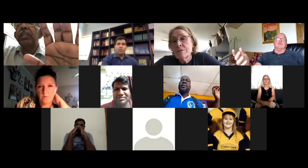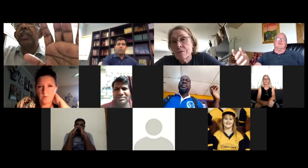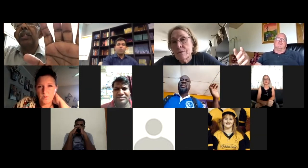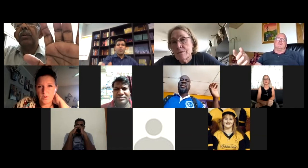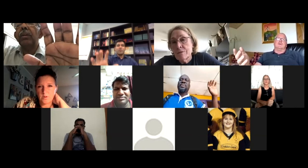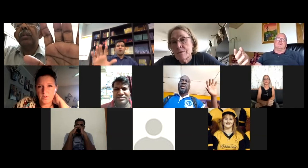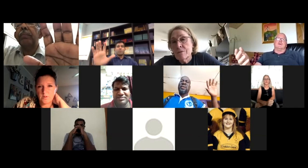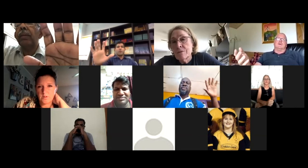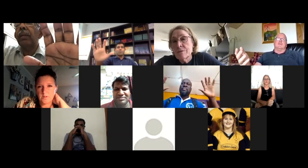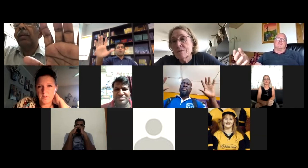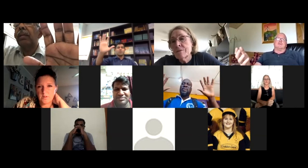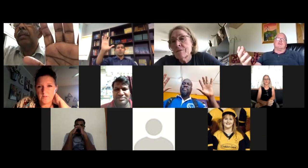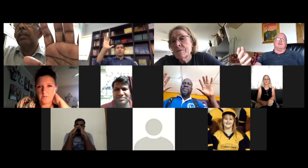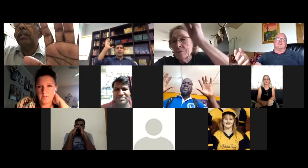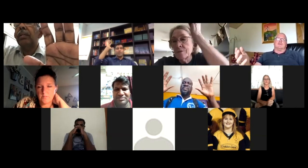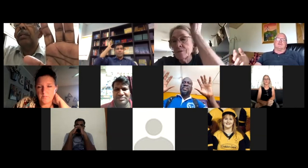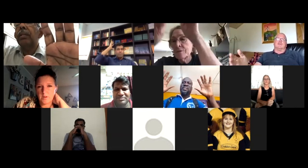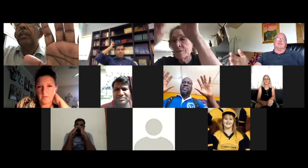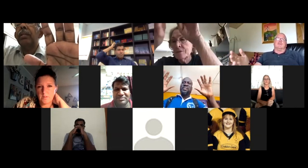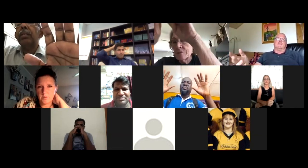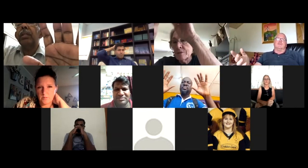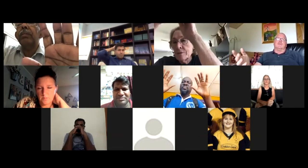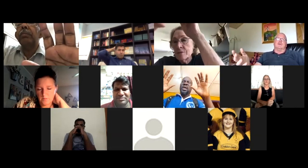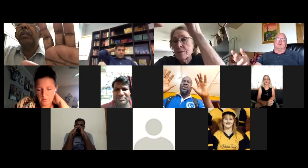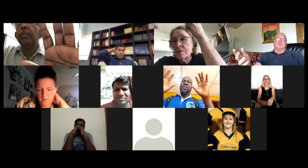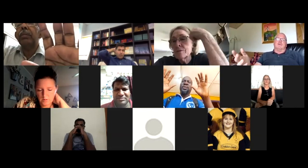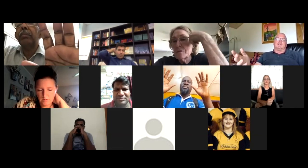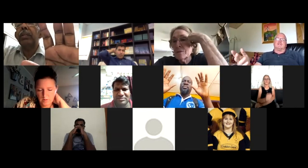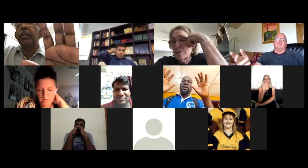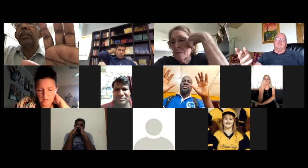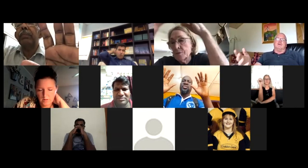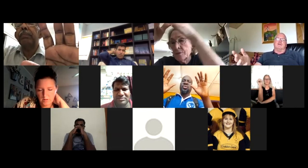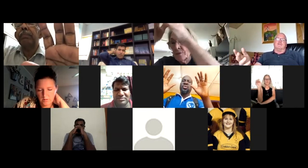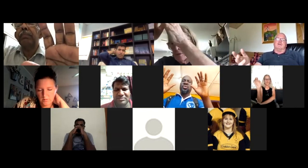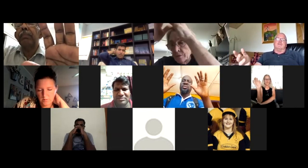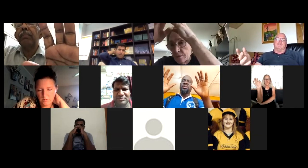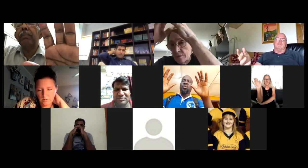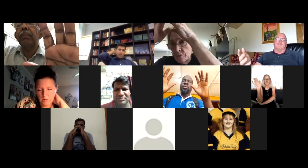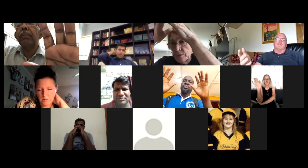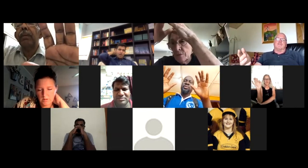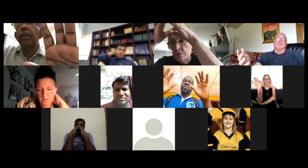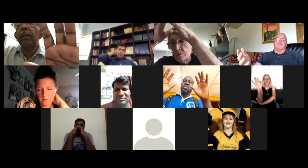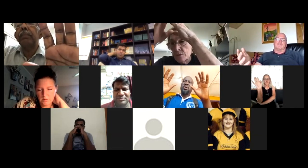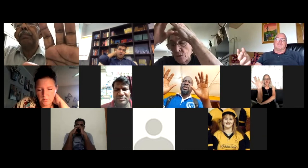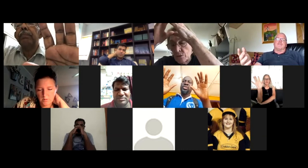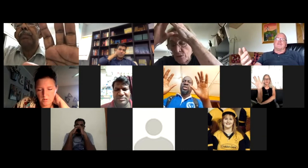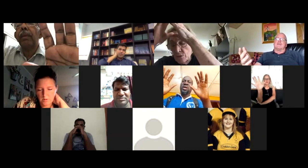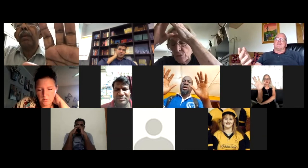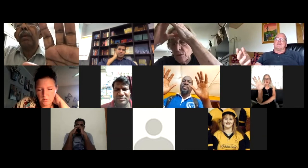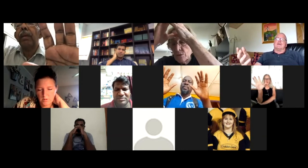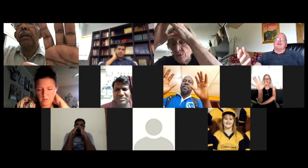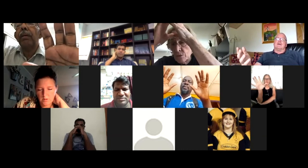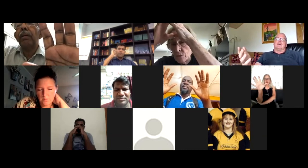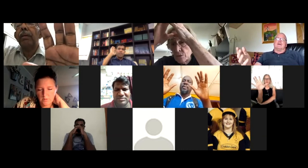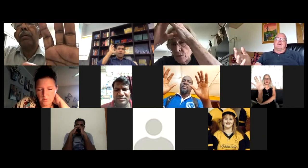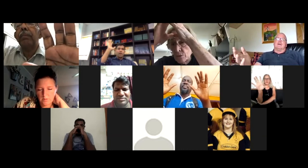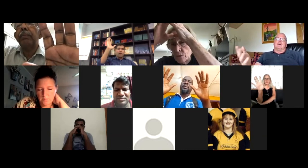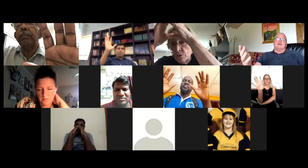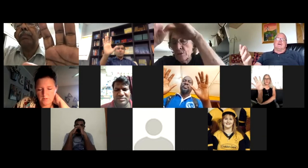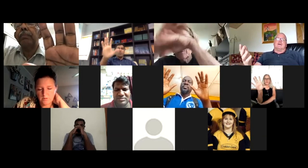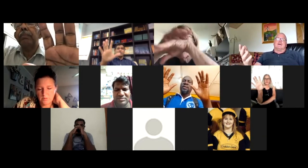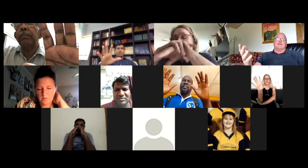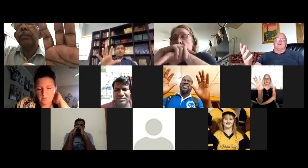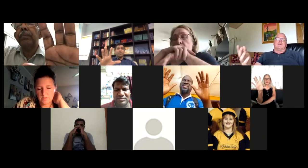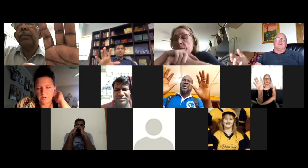Thank you, Lord, for making your purpose clear. Calling and gifts that God has deposited in us.